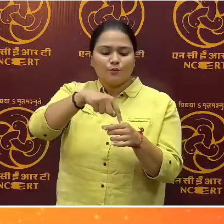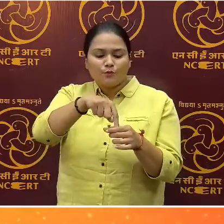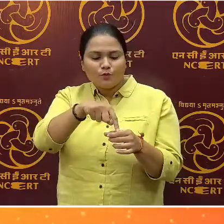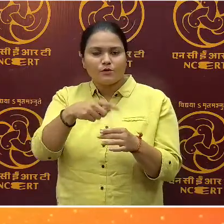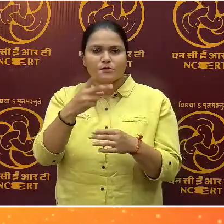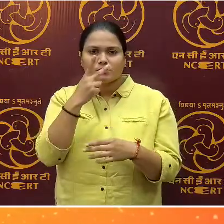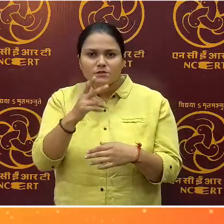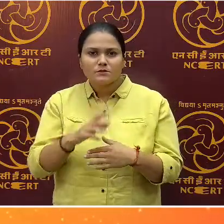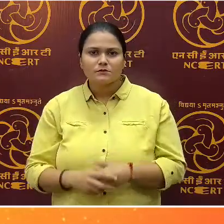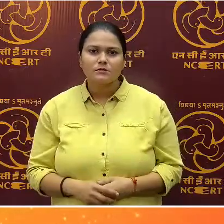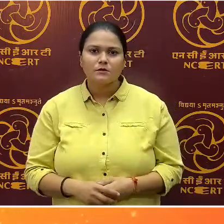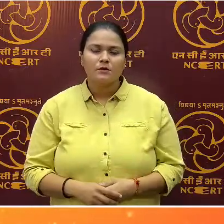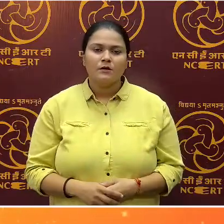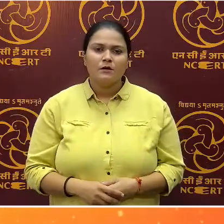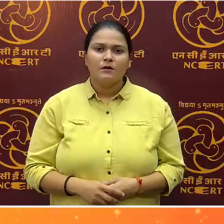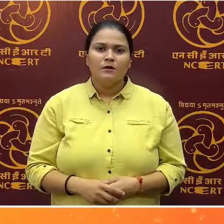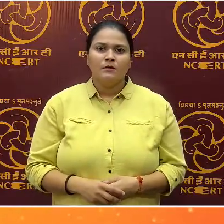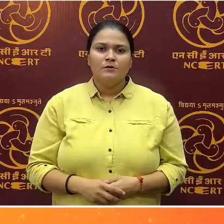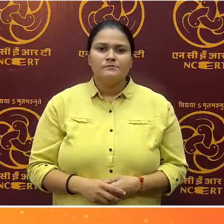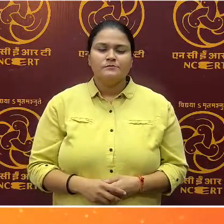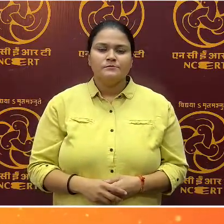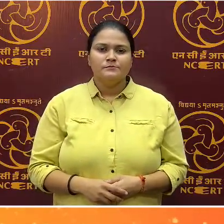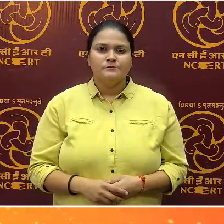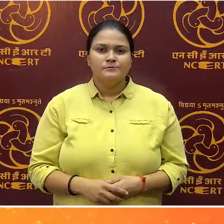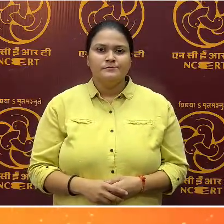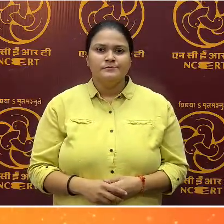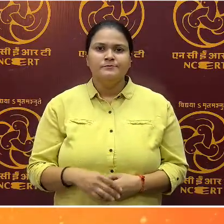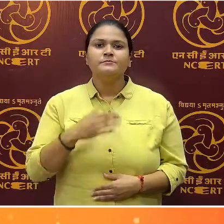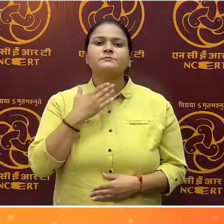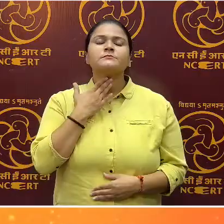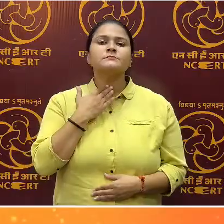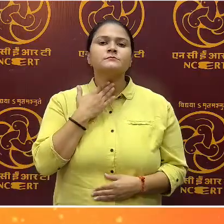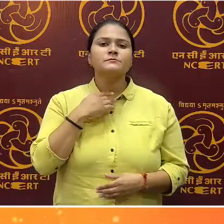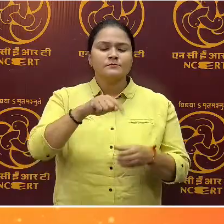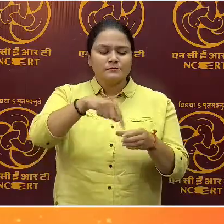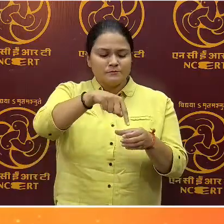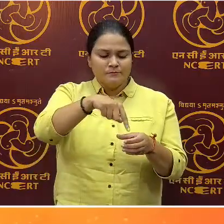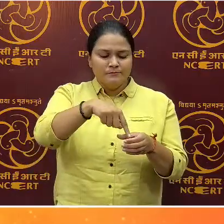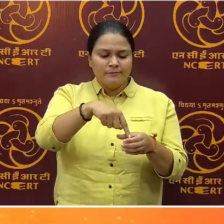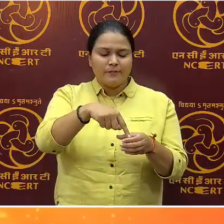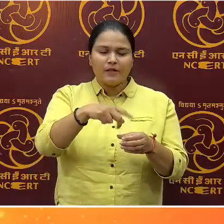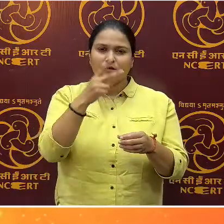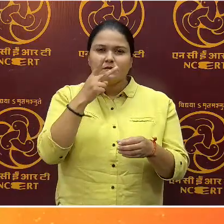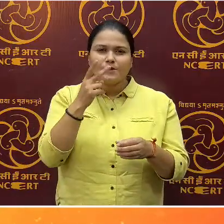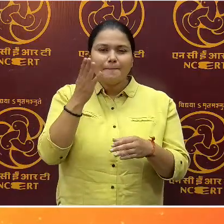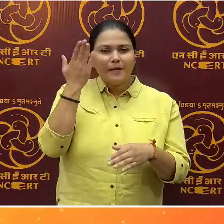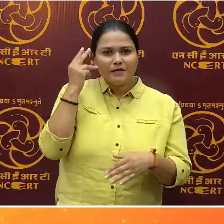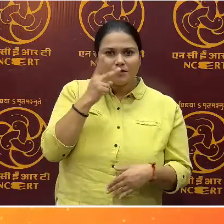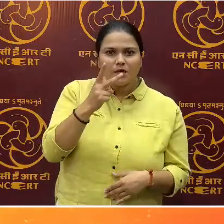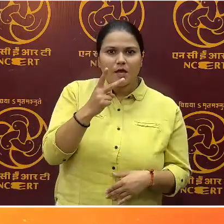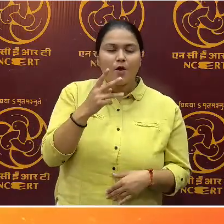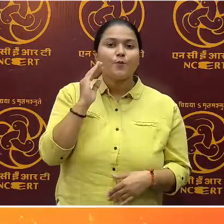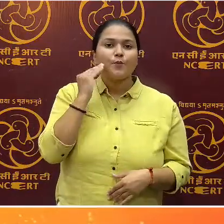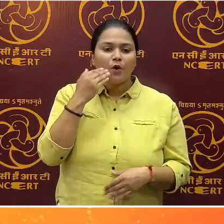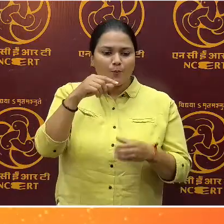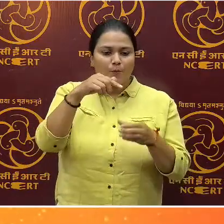ever seen that sugar doesn't dissolve so well with cold water? Yes. While preparing lemonade